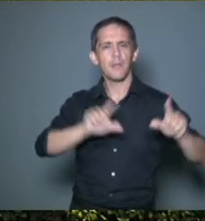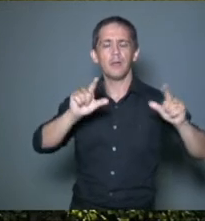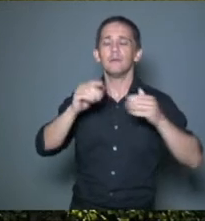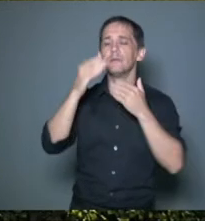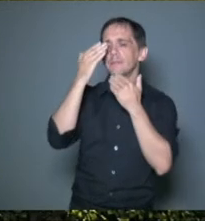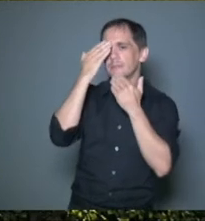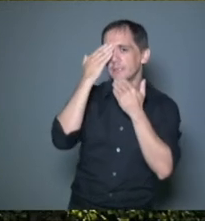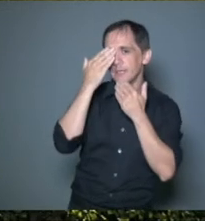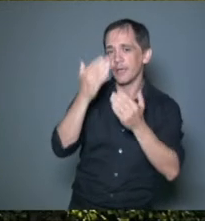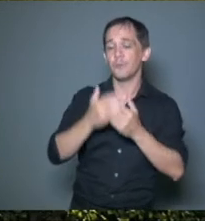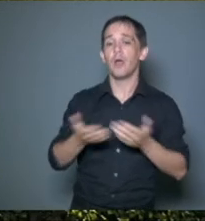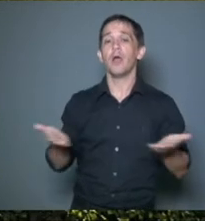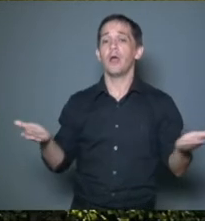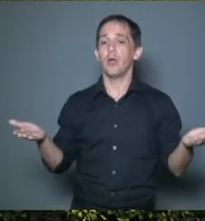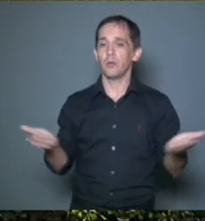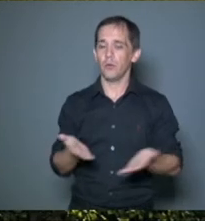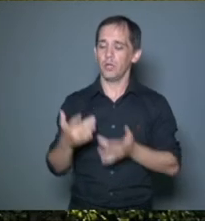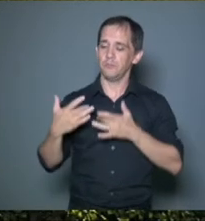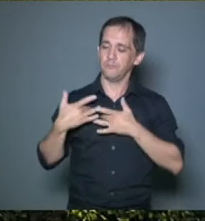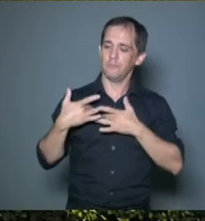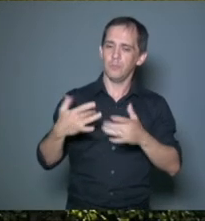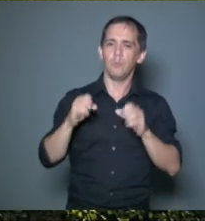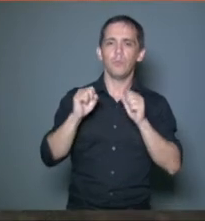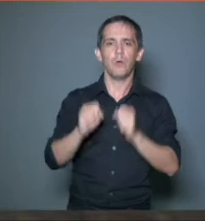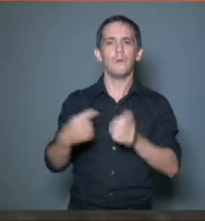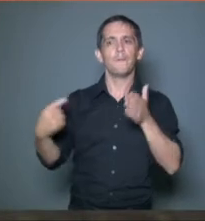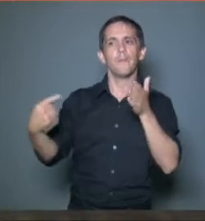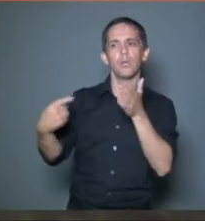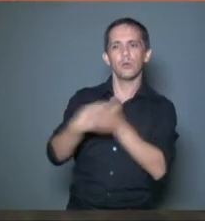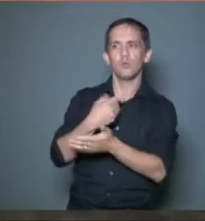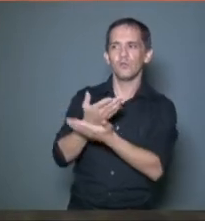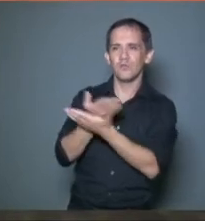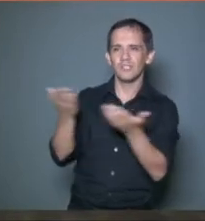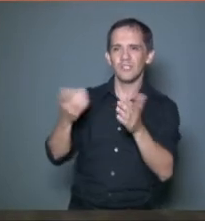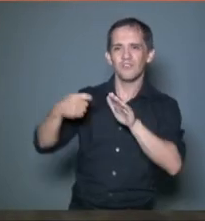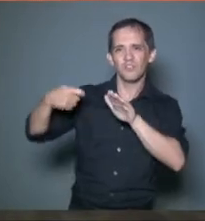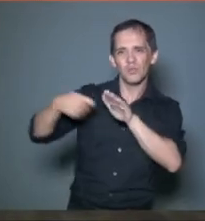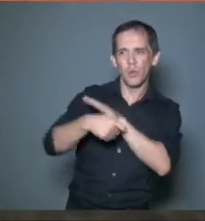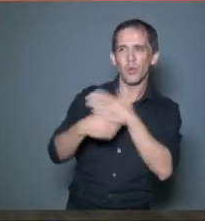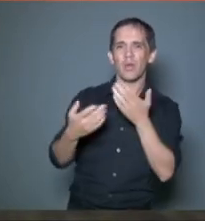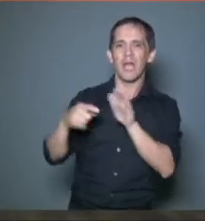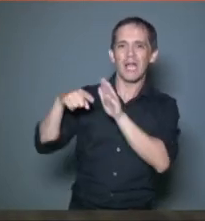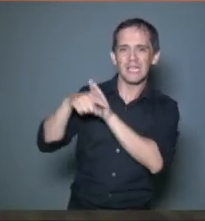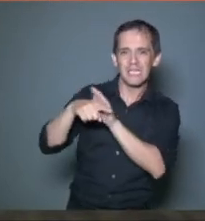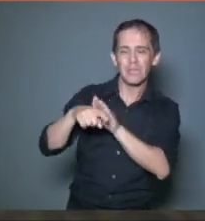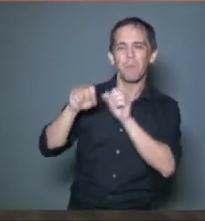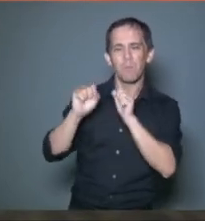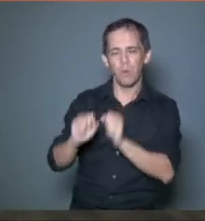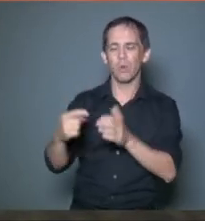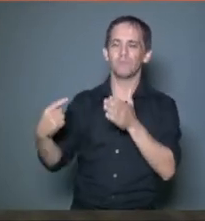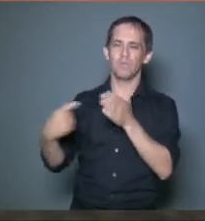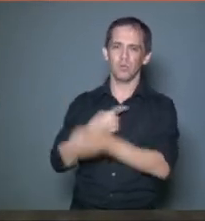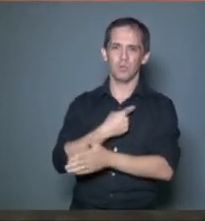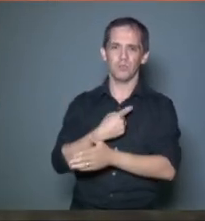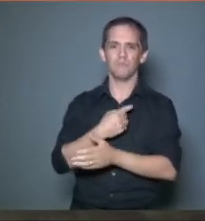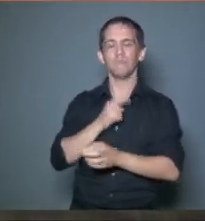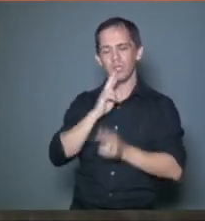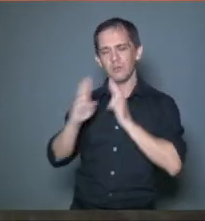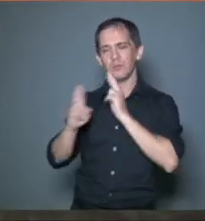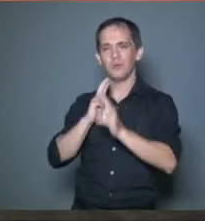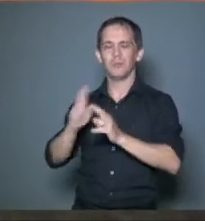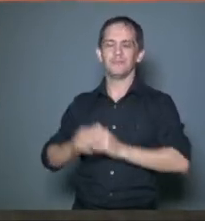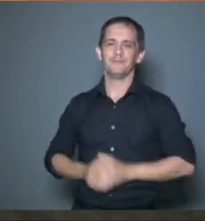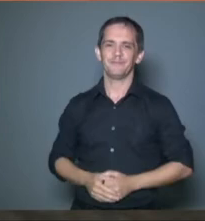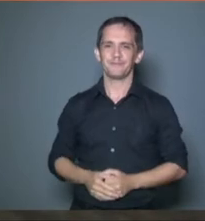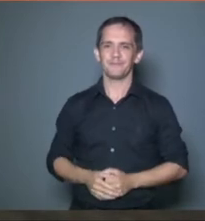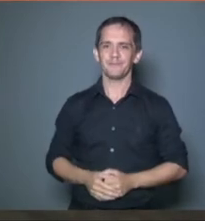And we now open for questions from our investors, analysts, and clarify whatever question you may